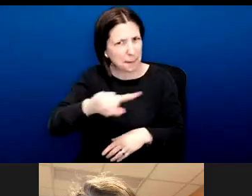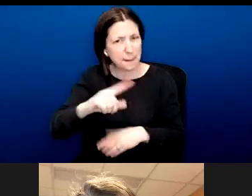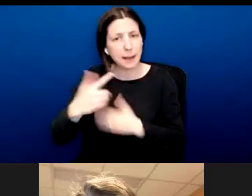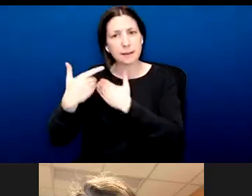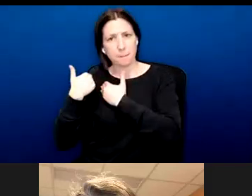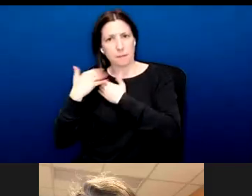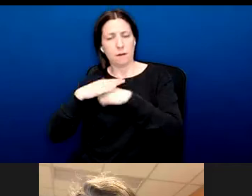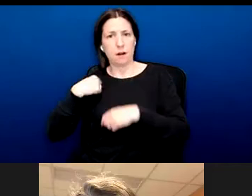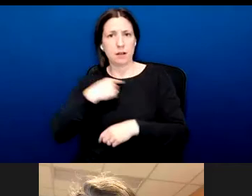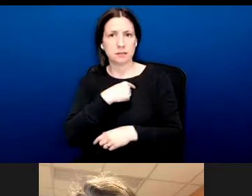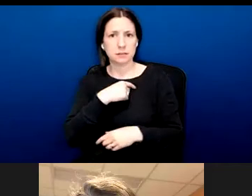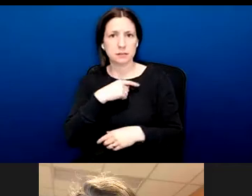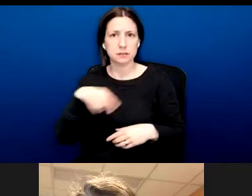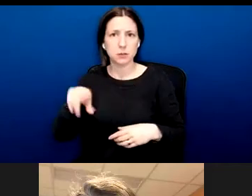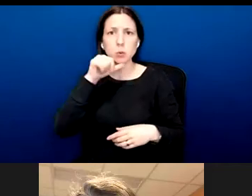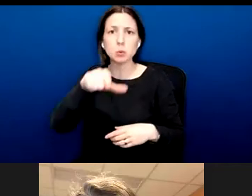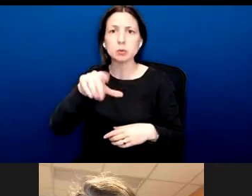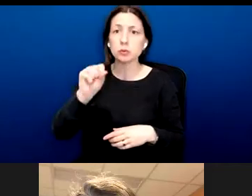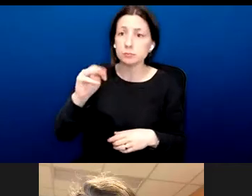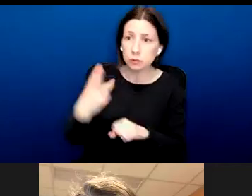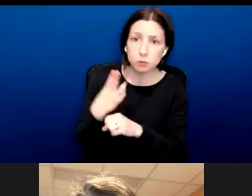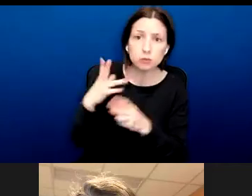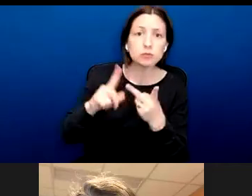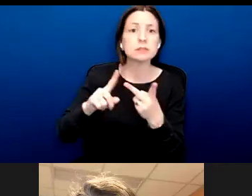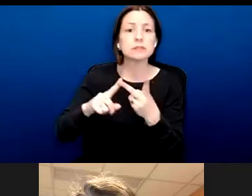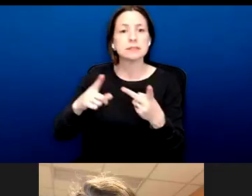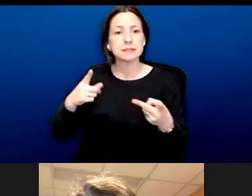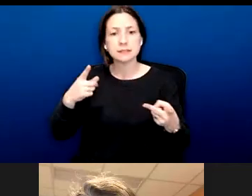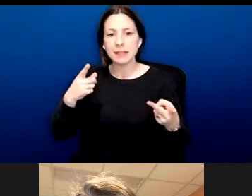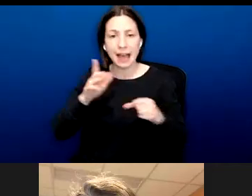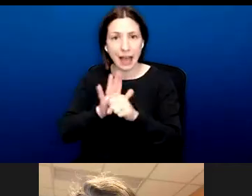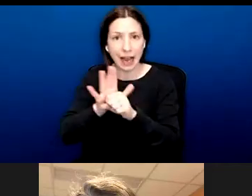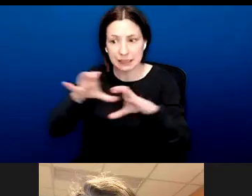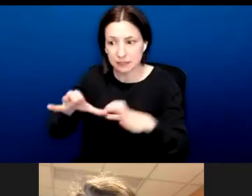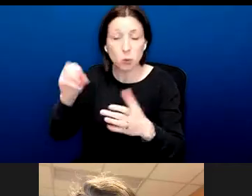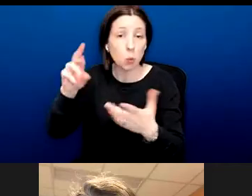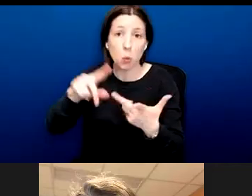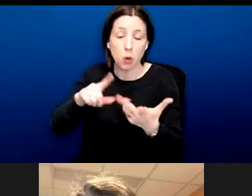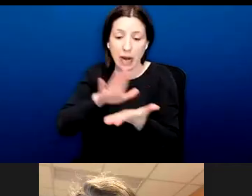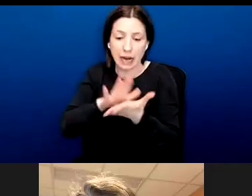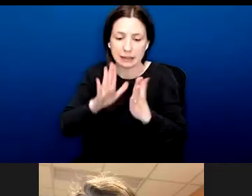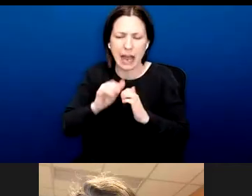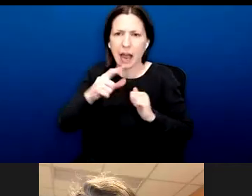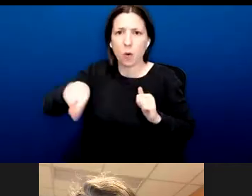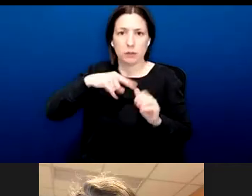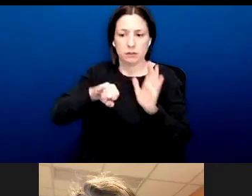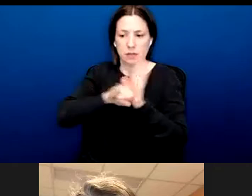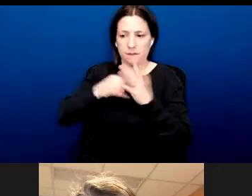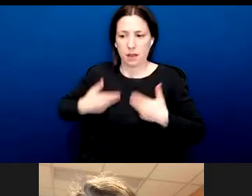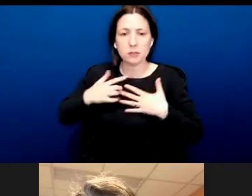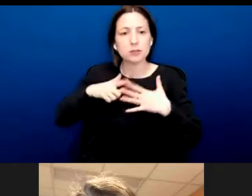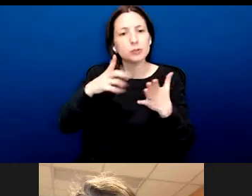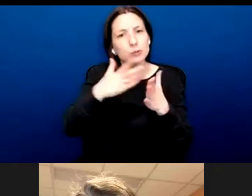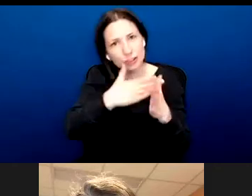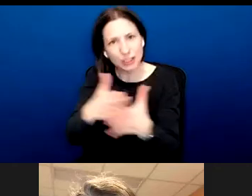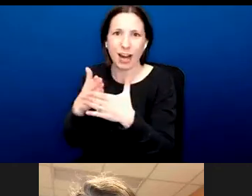users, activists, and or academics, however we identify ourselves, to share the good word, right?